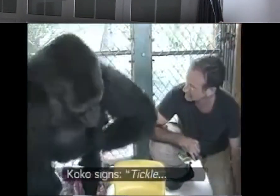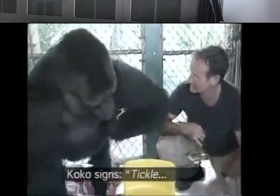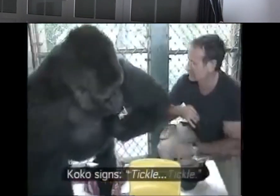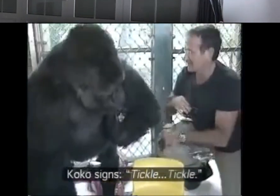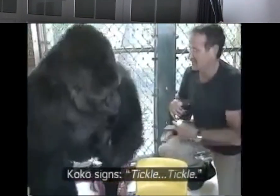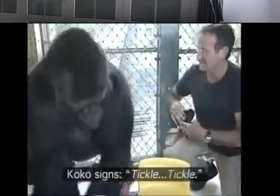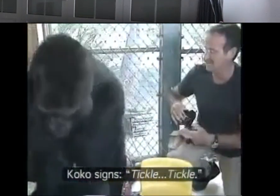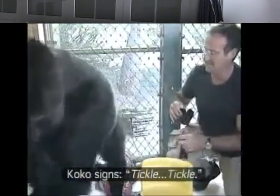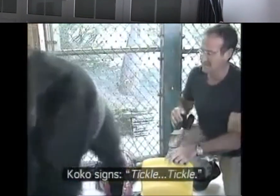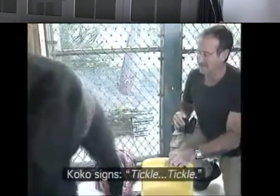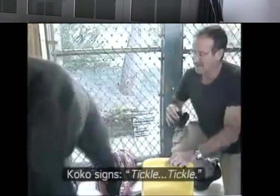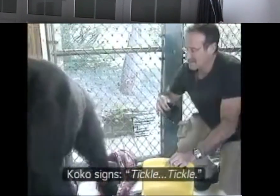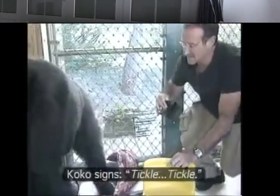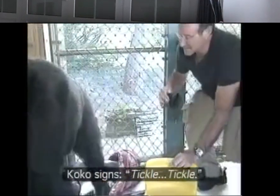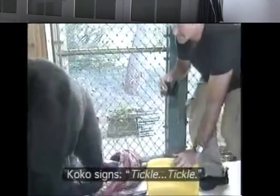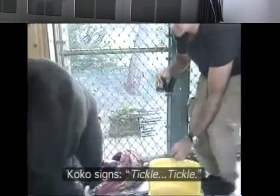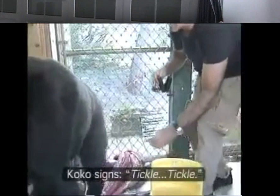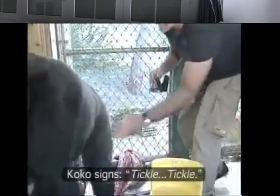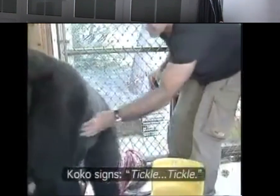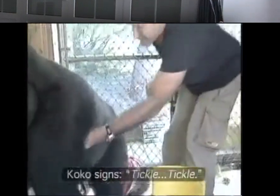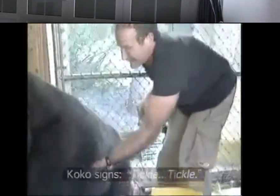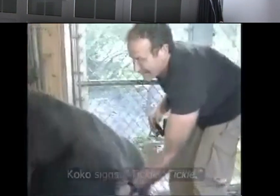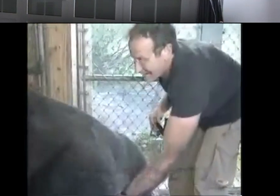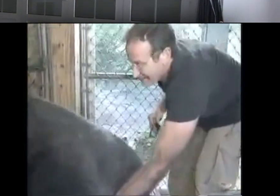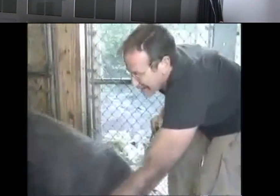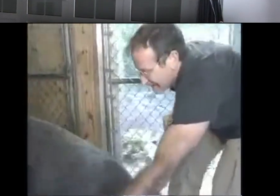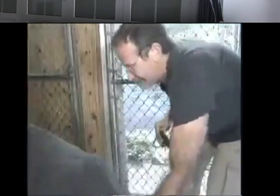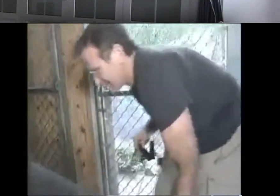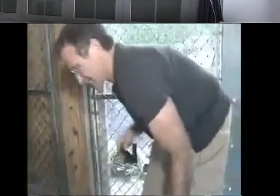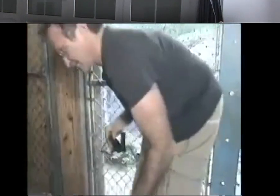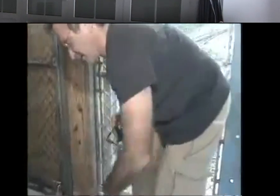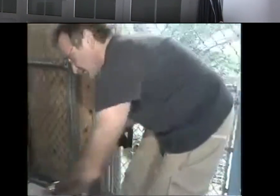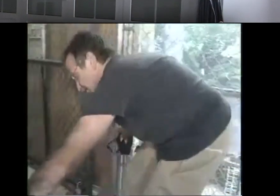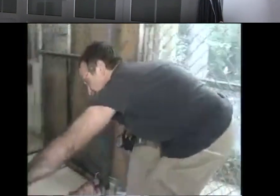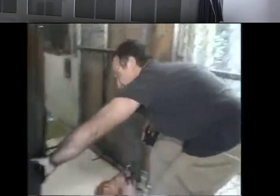Tickle. Tickle. Tickling a gorilla, I wouldn't know where to start. In the thighs.